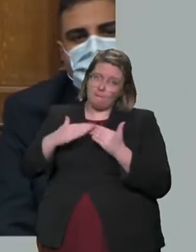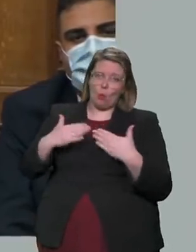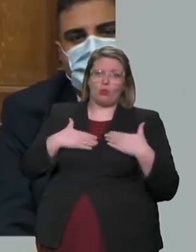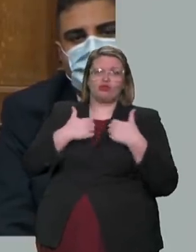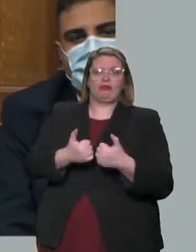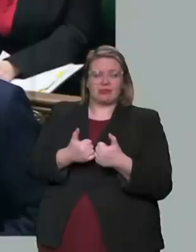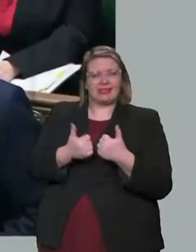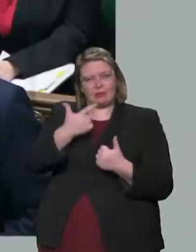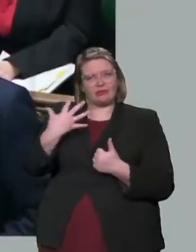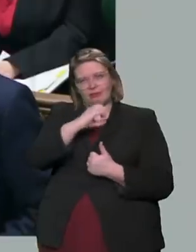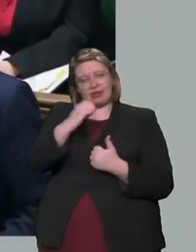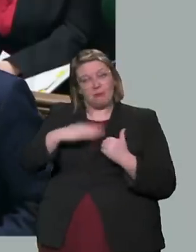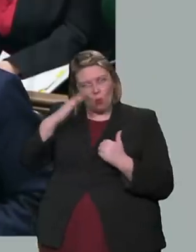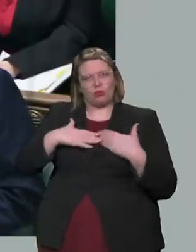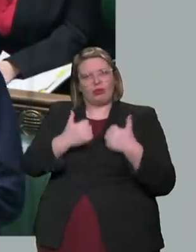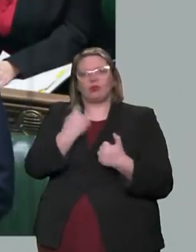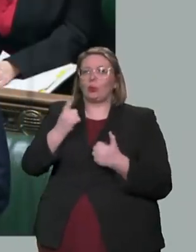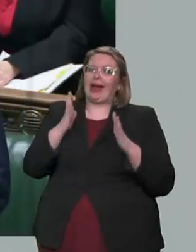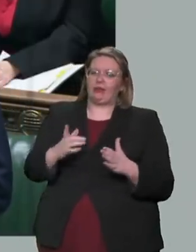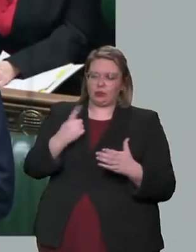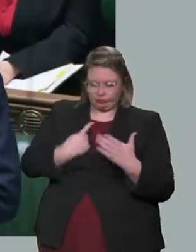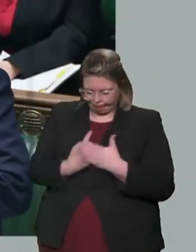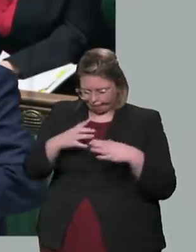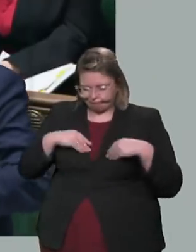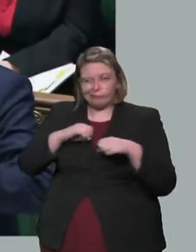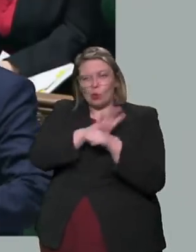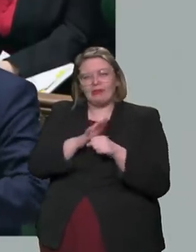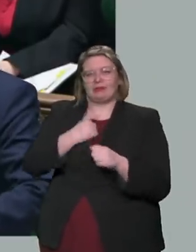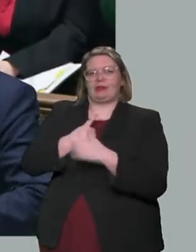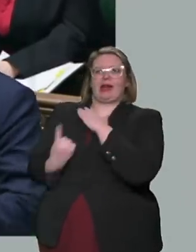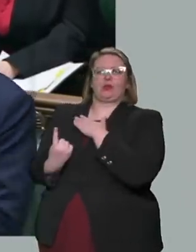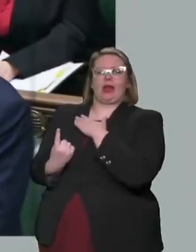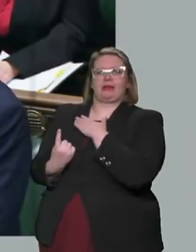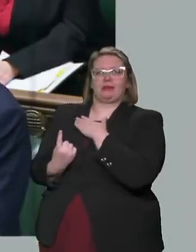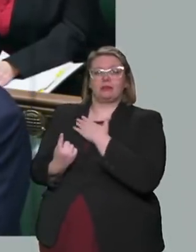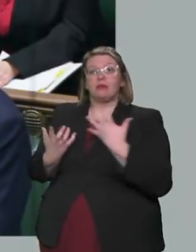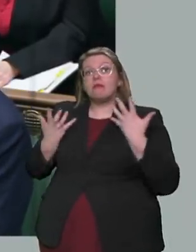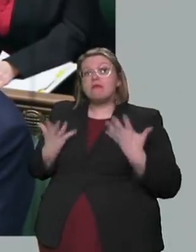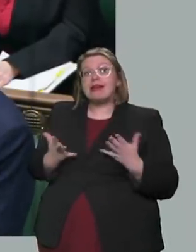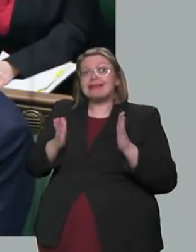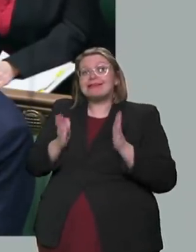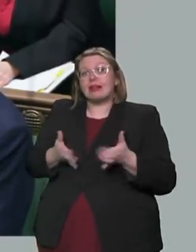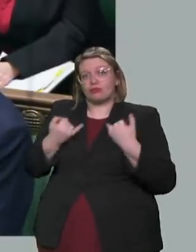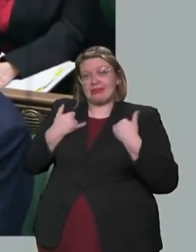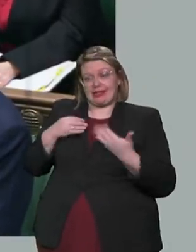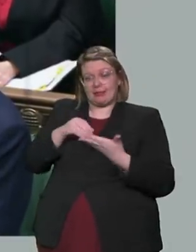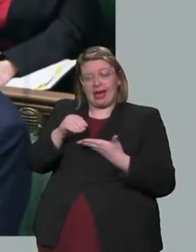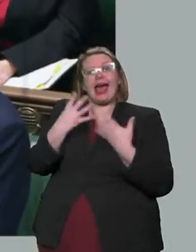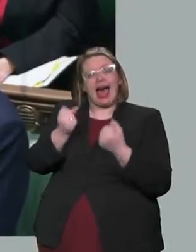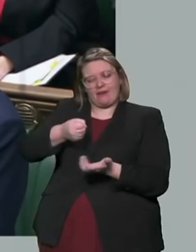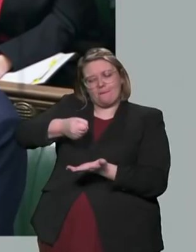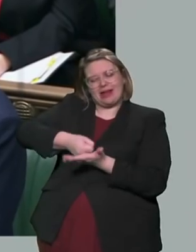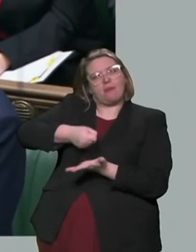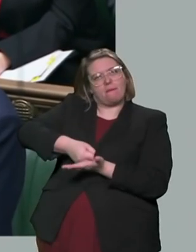to self-isolate. And the current statutory sick pay is, of course, a minimum. More